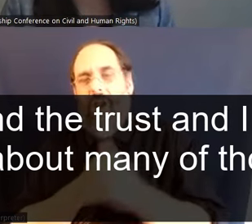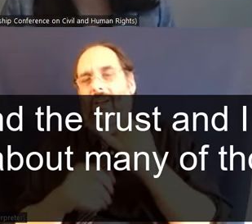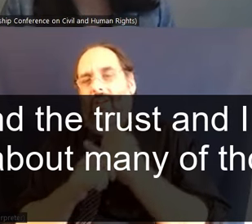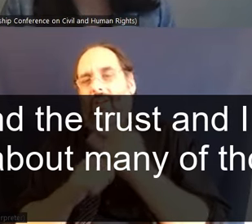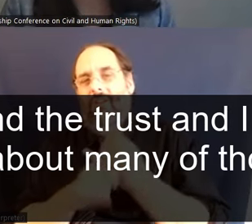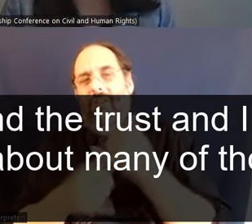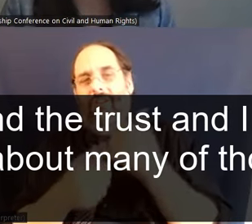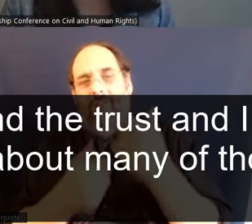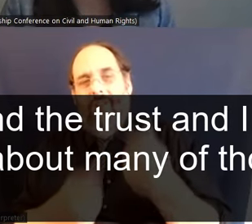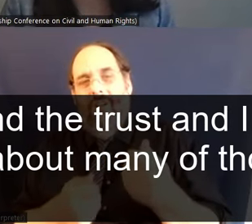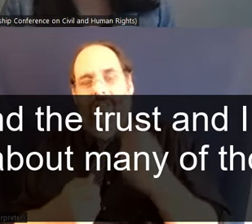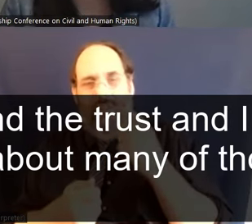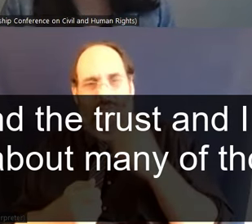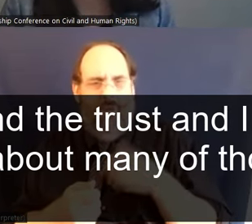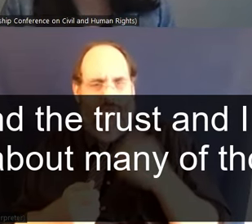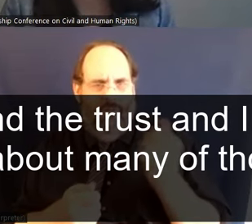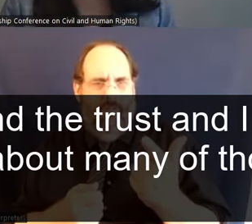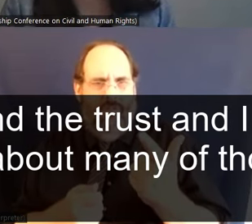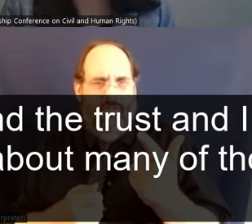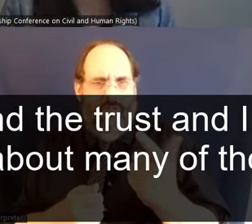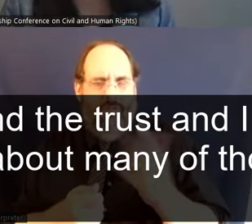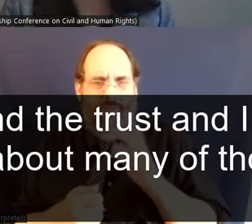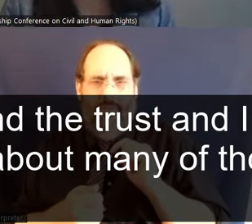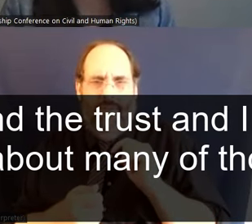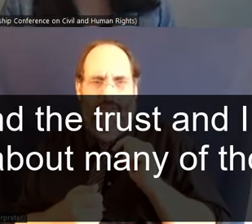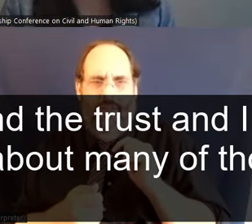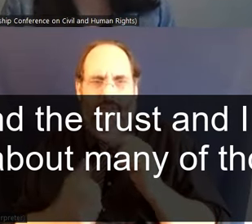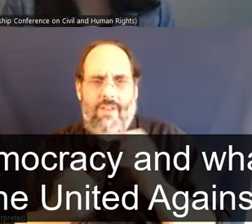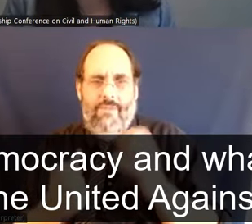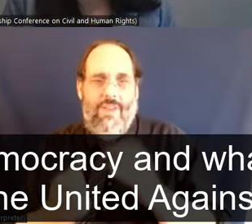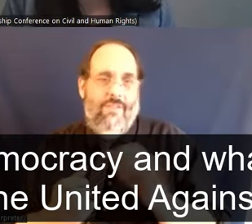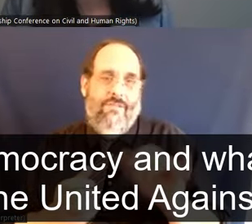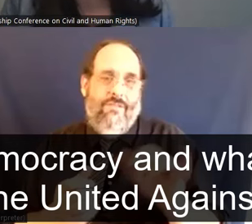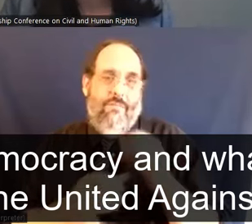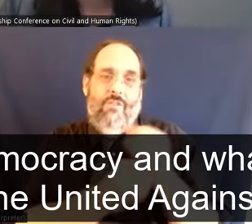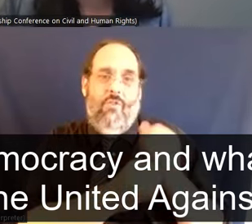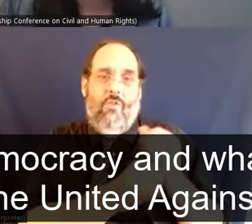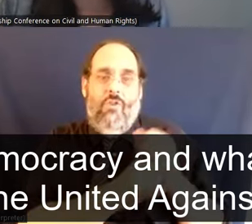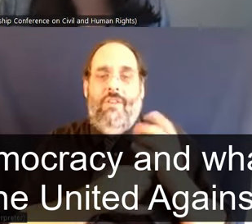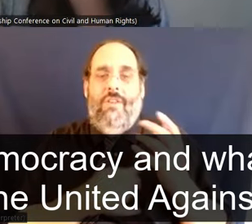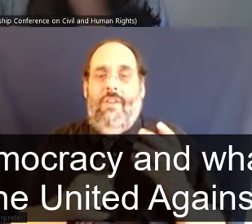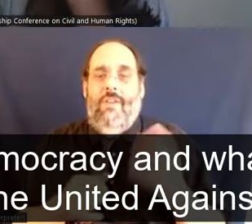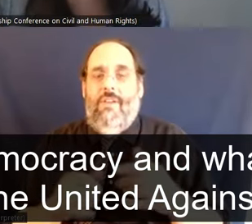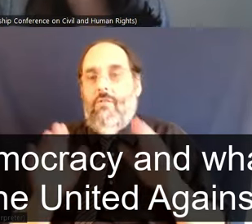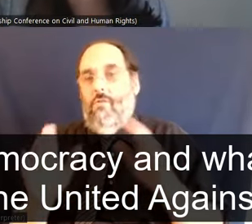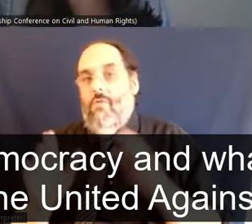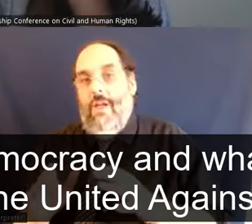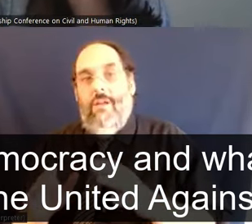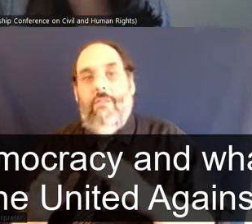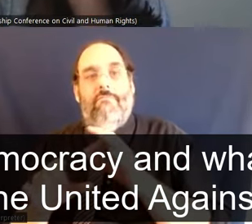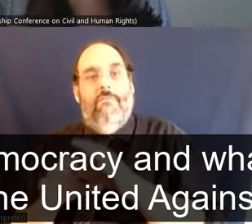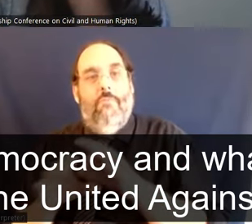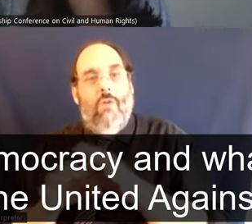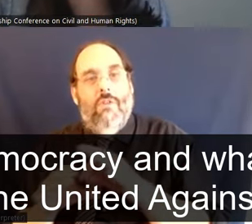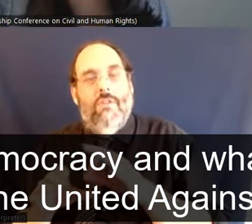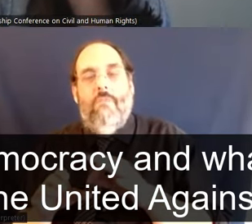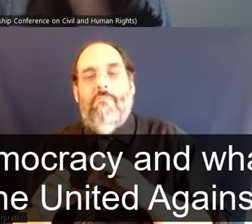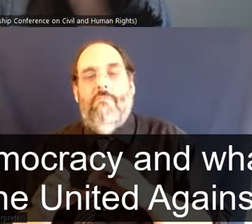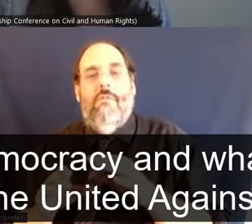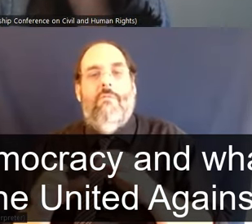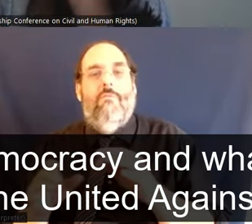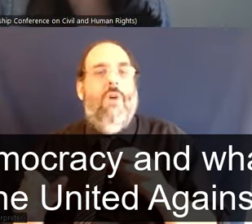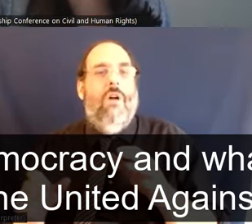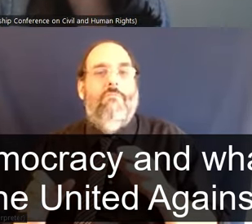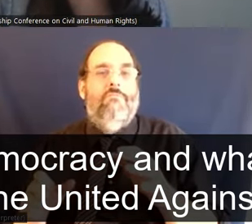And I think that we're all speaking about many of those institutions and this great democracy and what's at